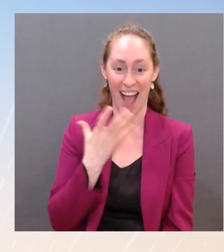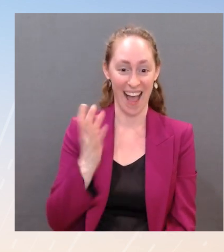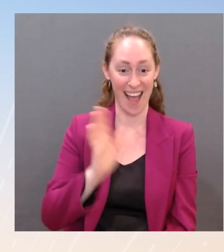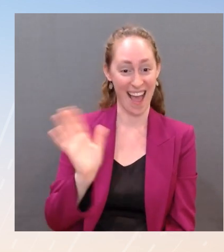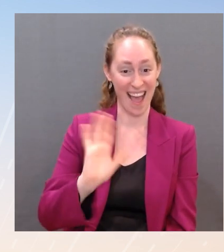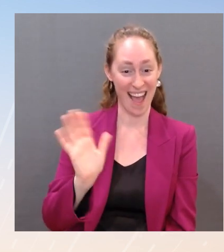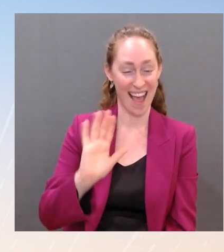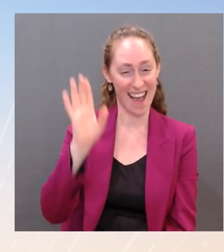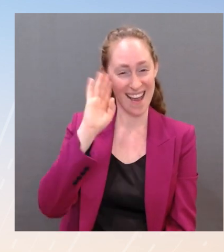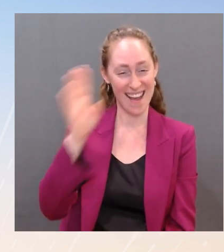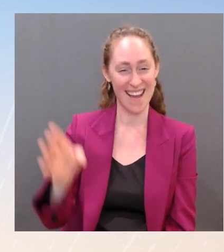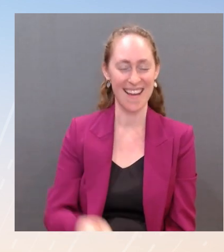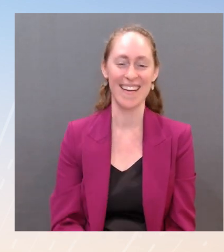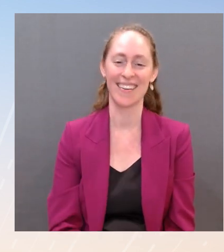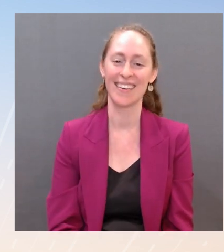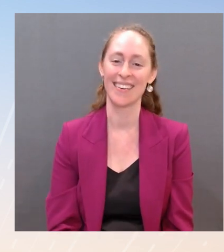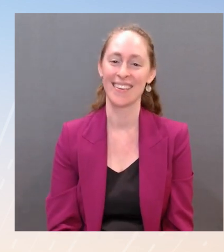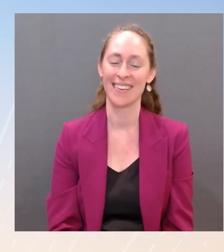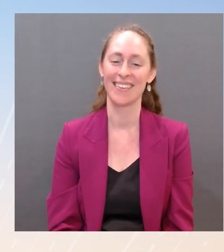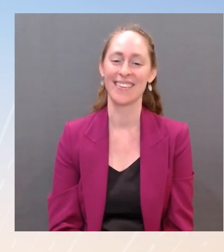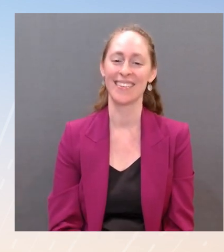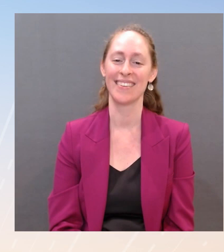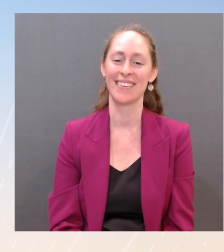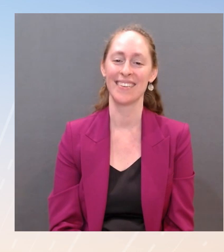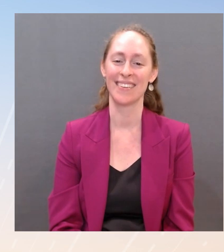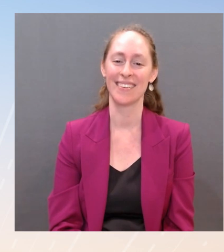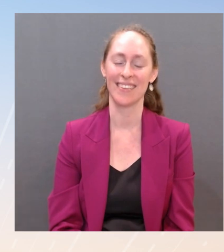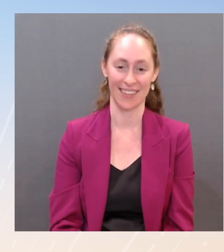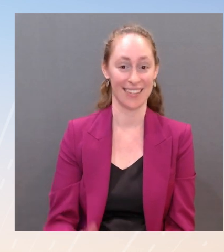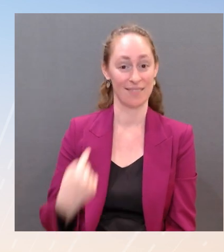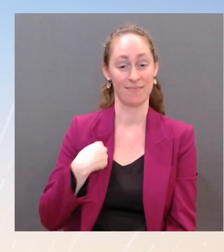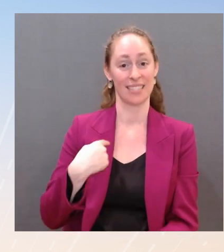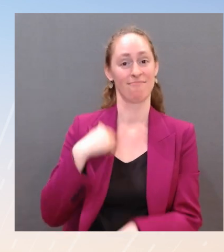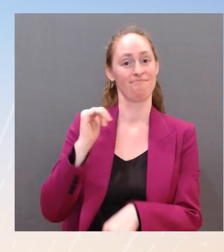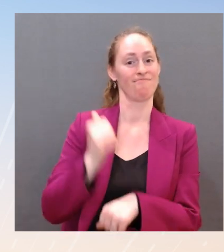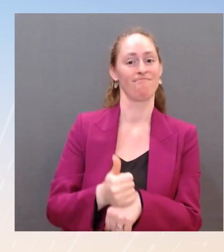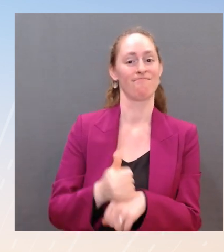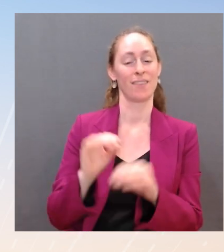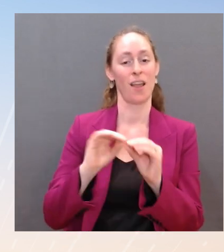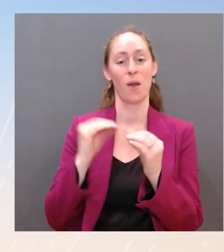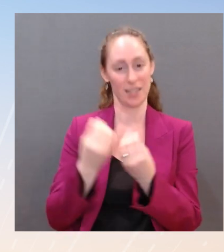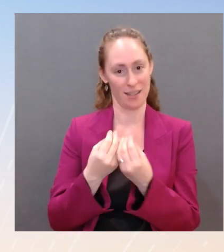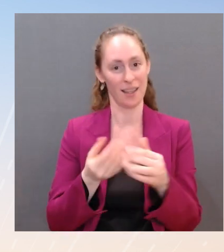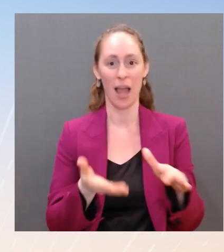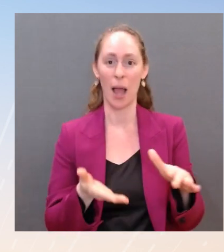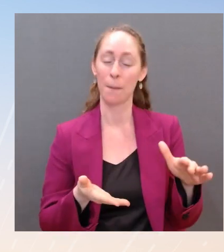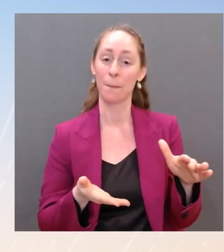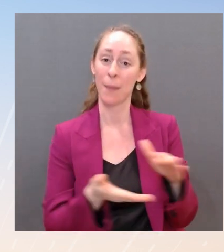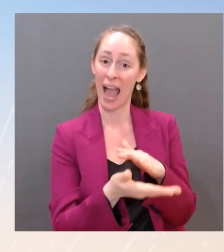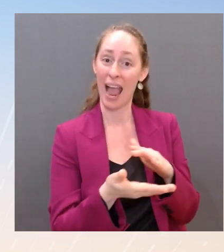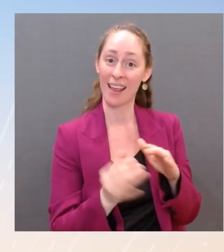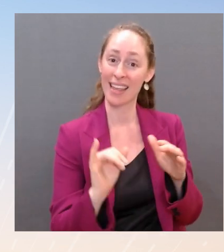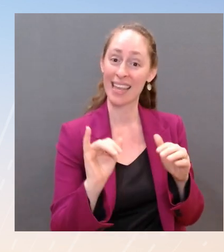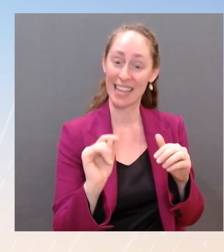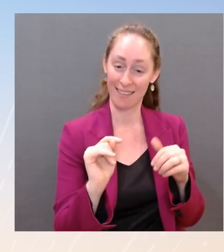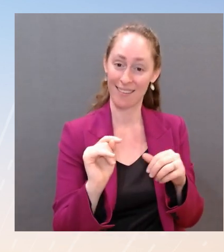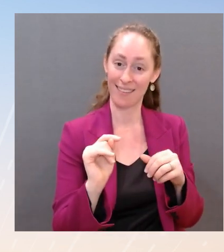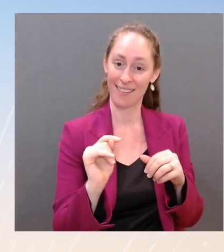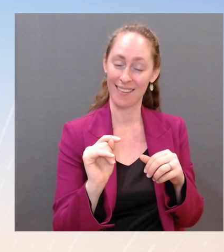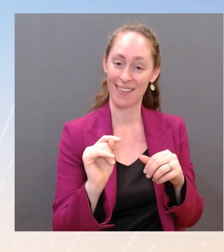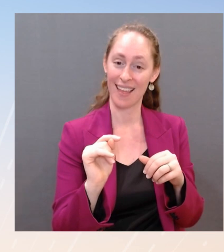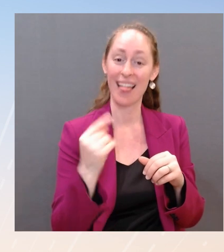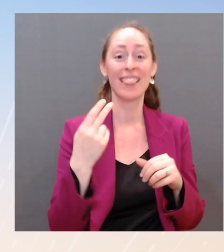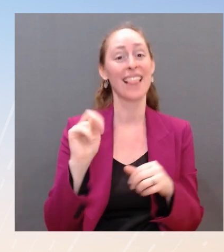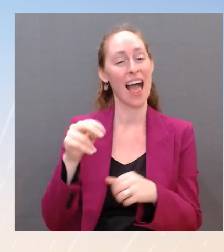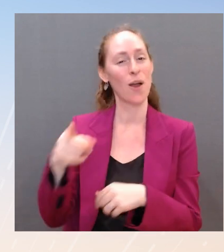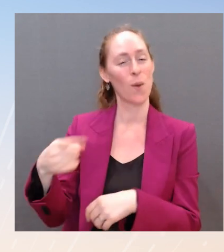I am the creator of an organization called Bake It Till You Make It, which is a community-based organization that uses food and baking